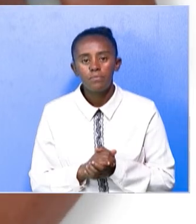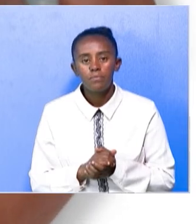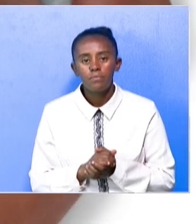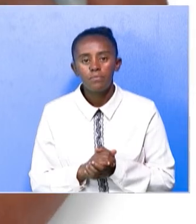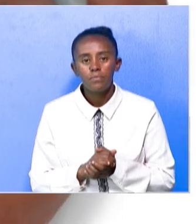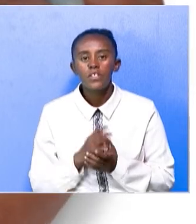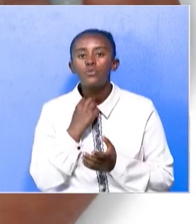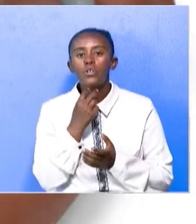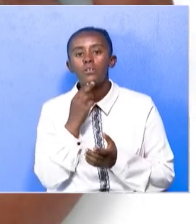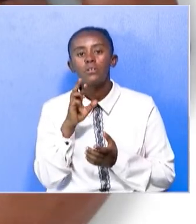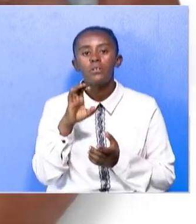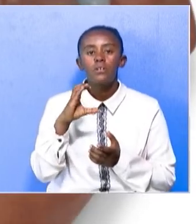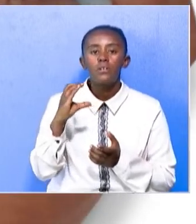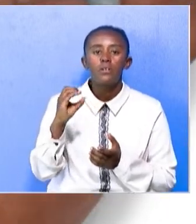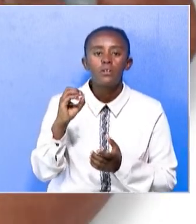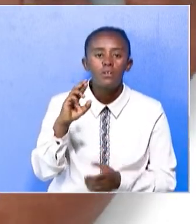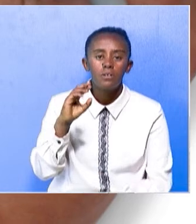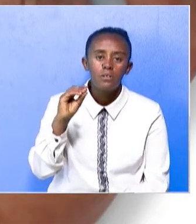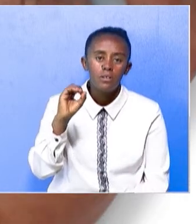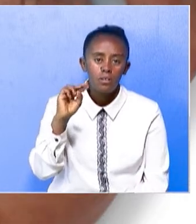her voice.